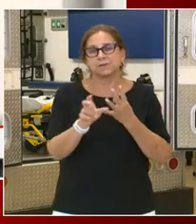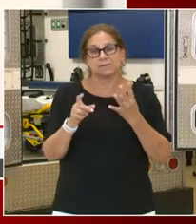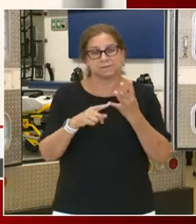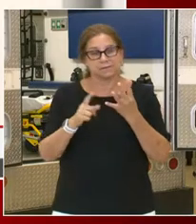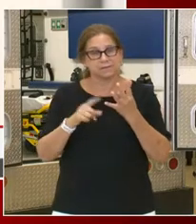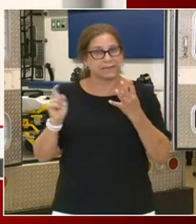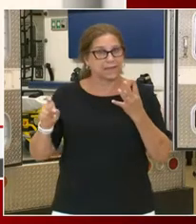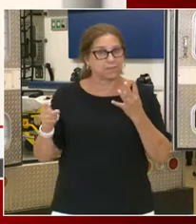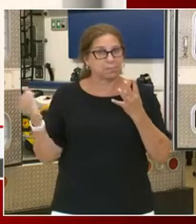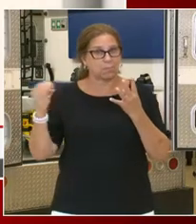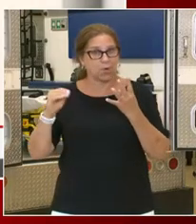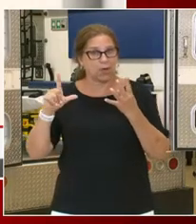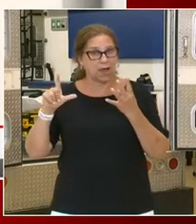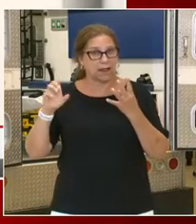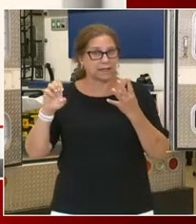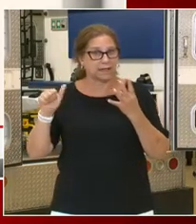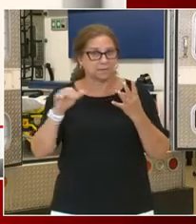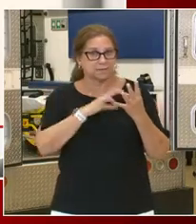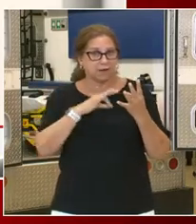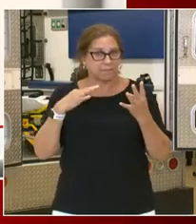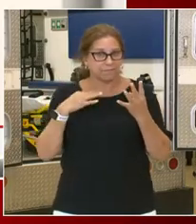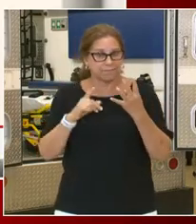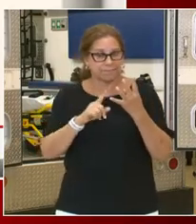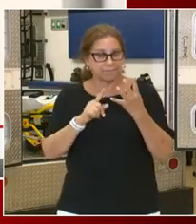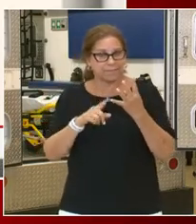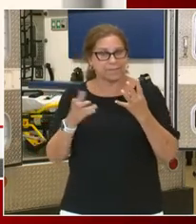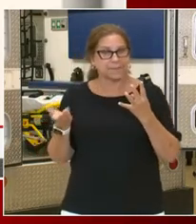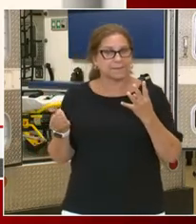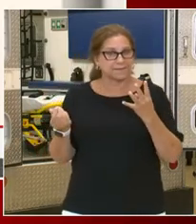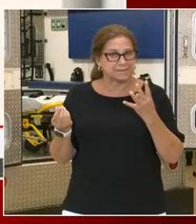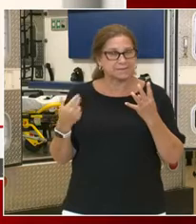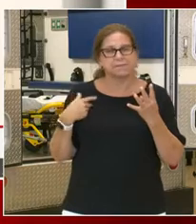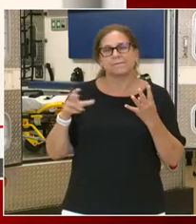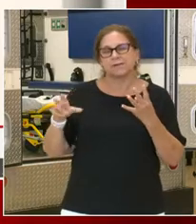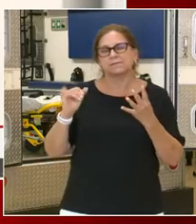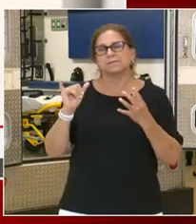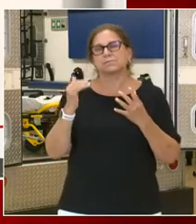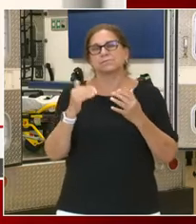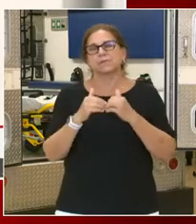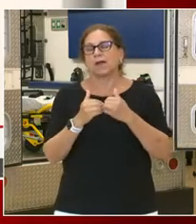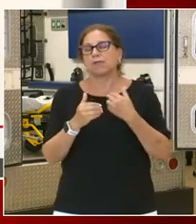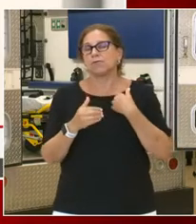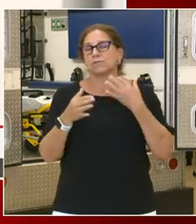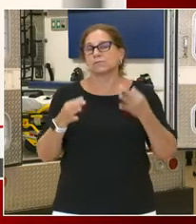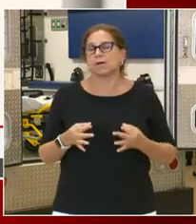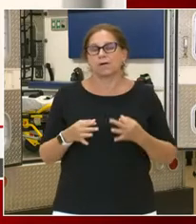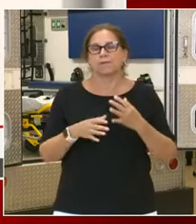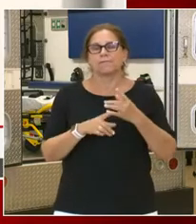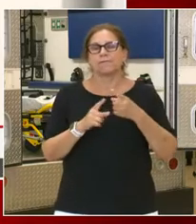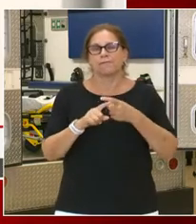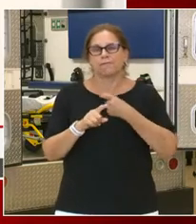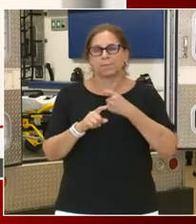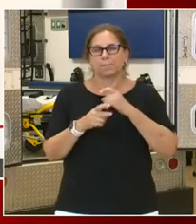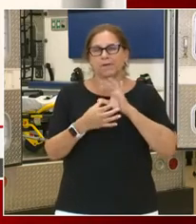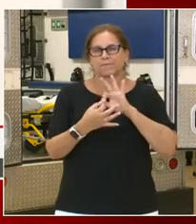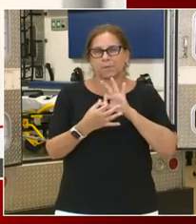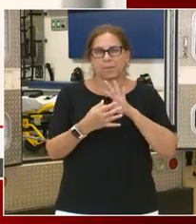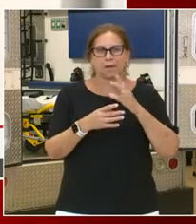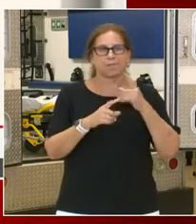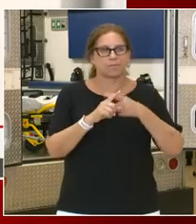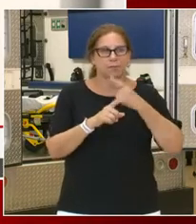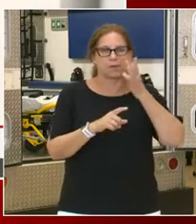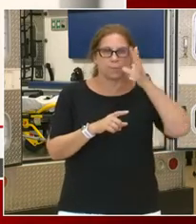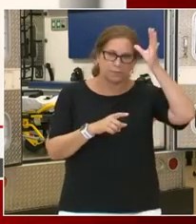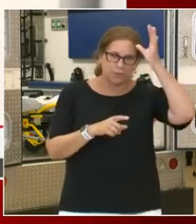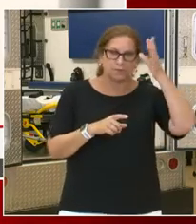simulcast and all the other things that leaders have learned to do over this period of time. So I think parents should know that we are ready for you.